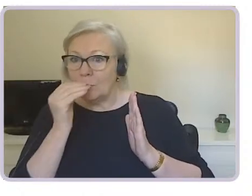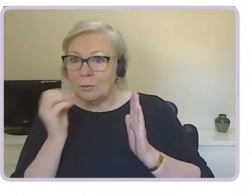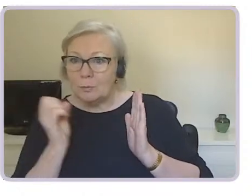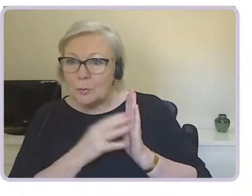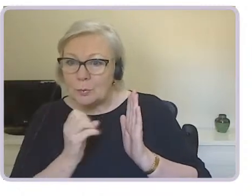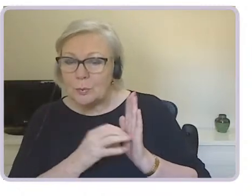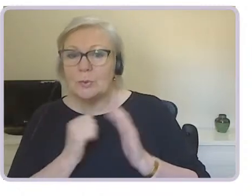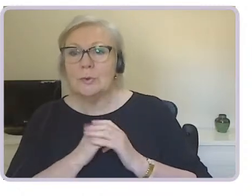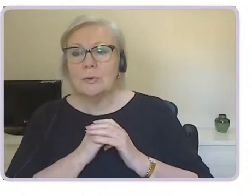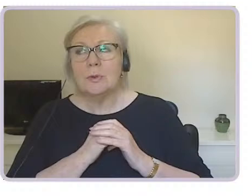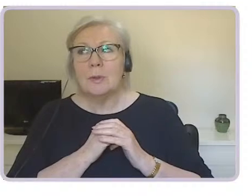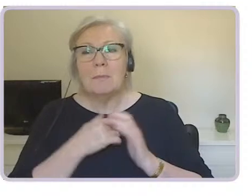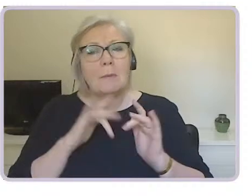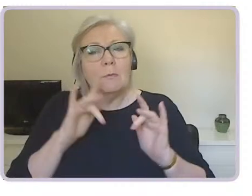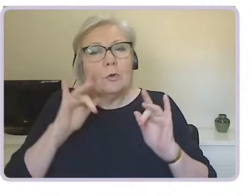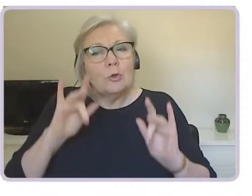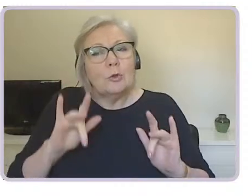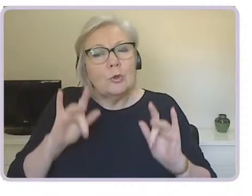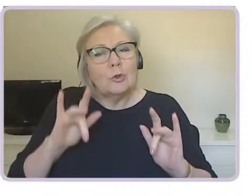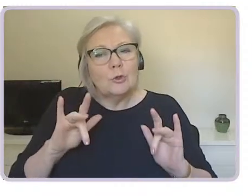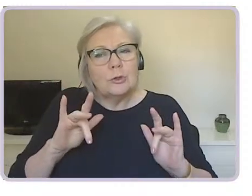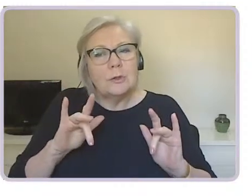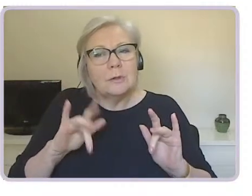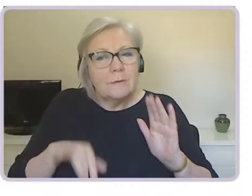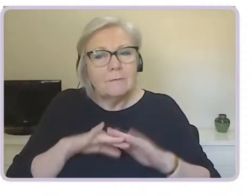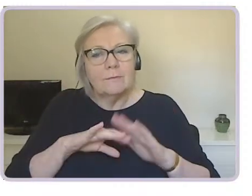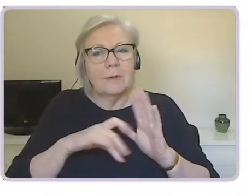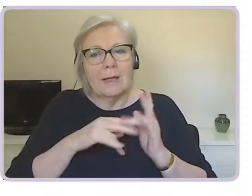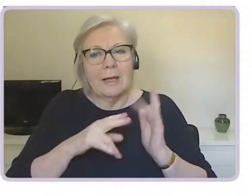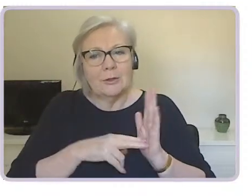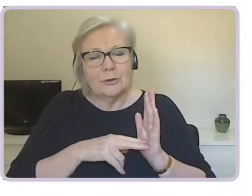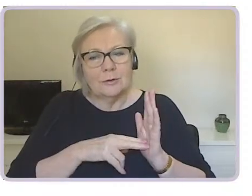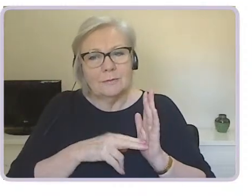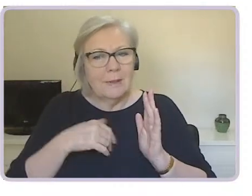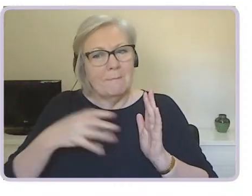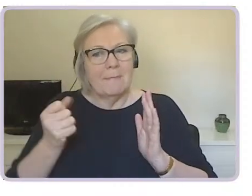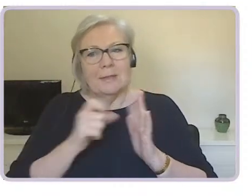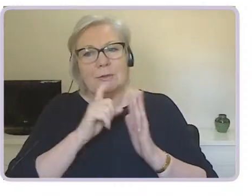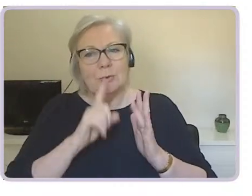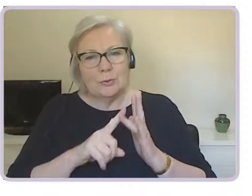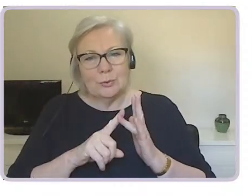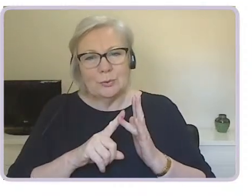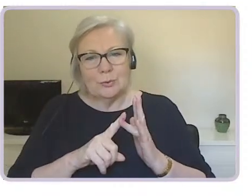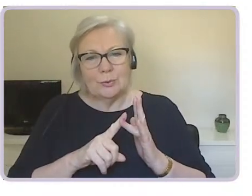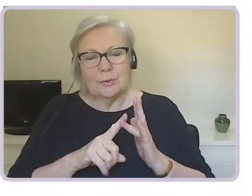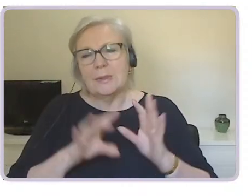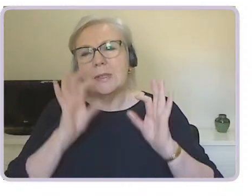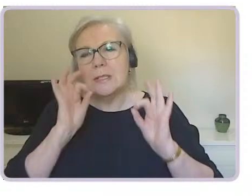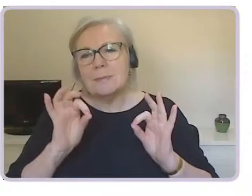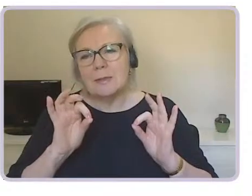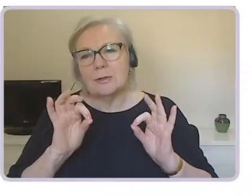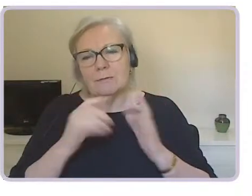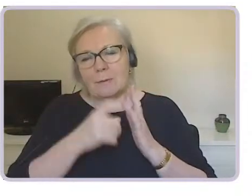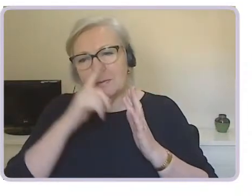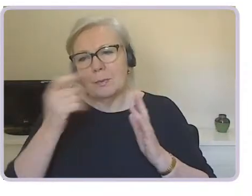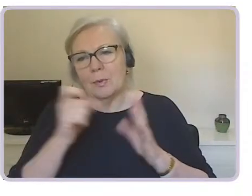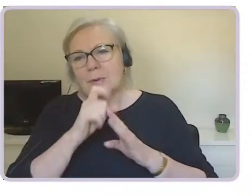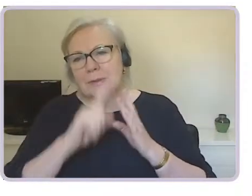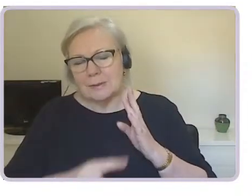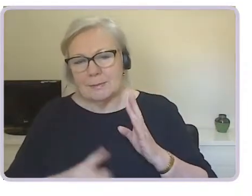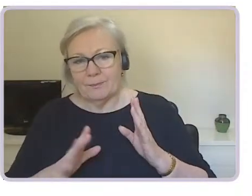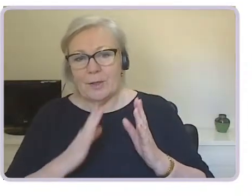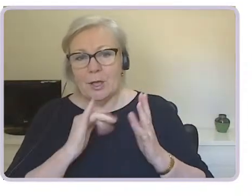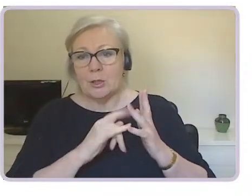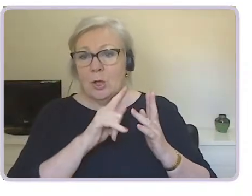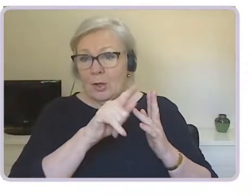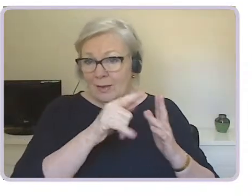really haven't taken concrete actions I need to take, particularly those that are disability specific. And this is where the training